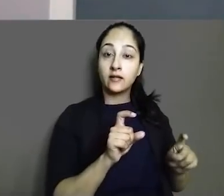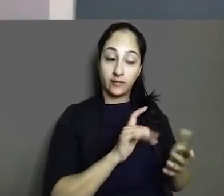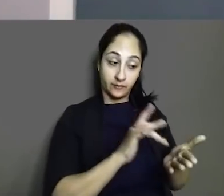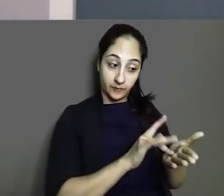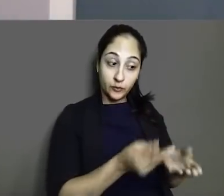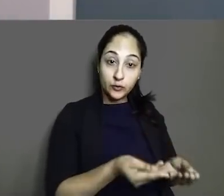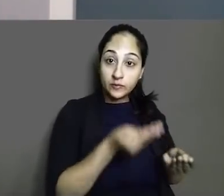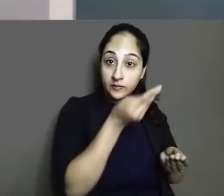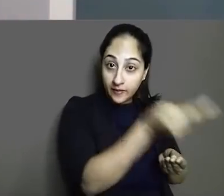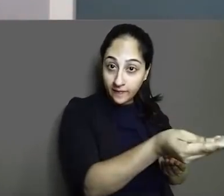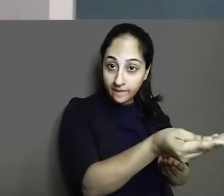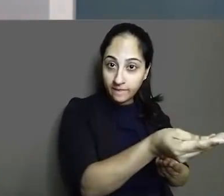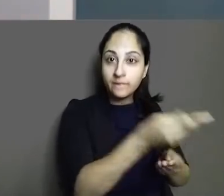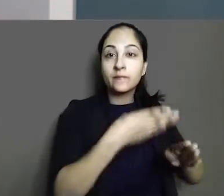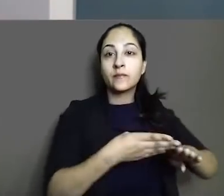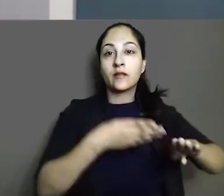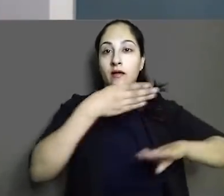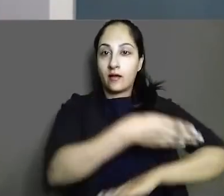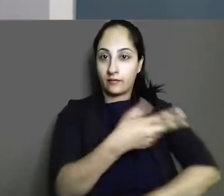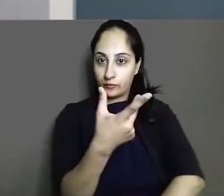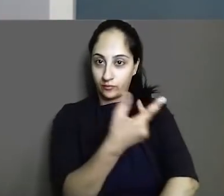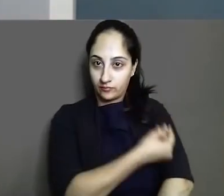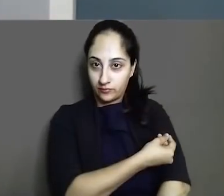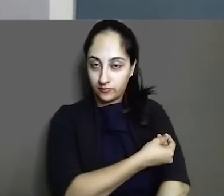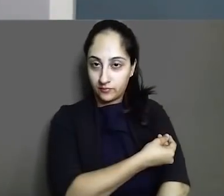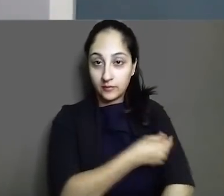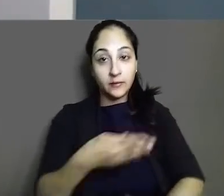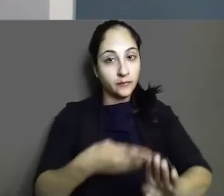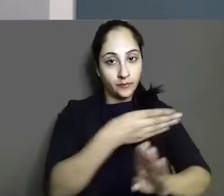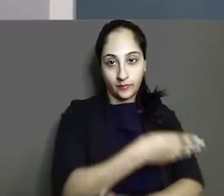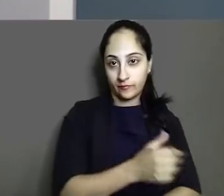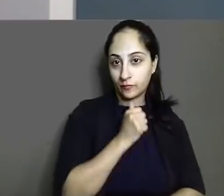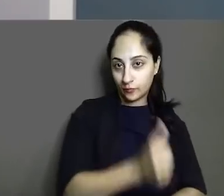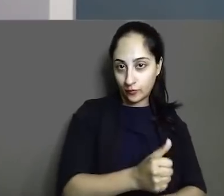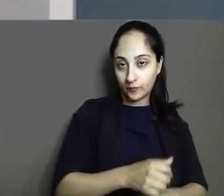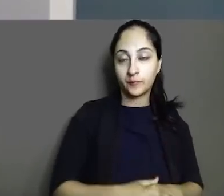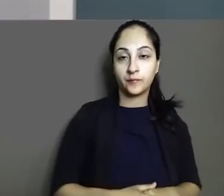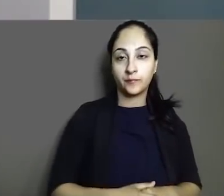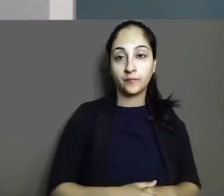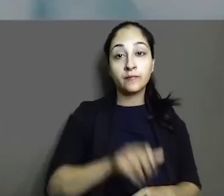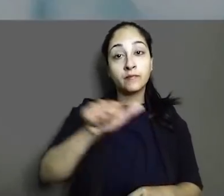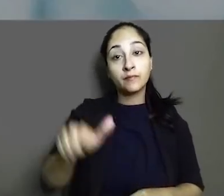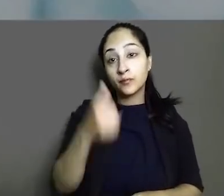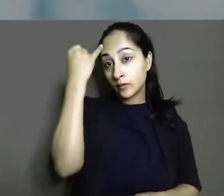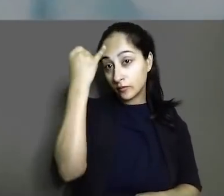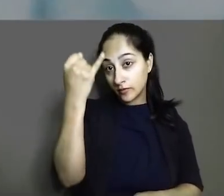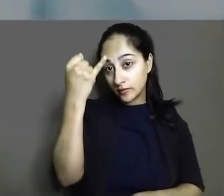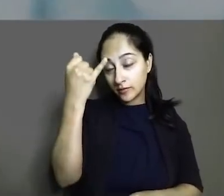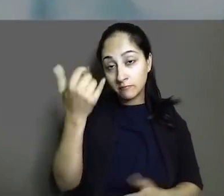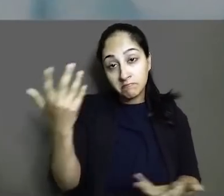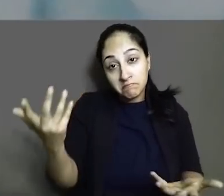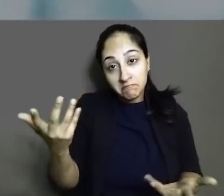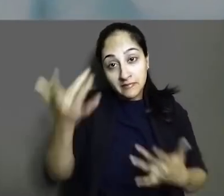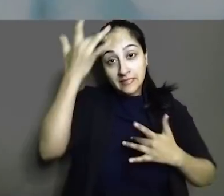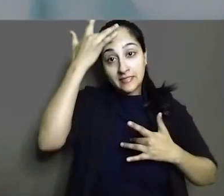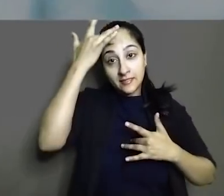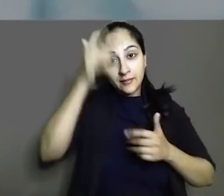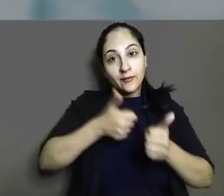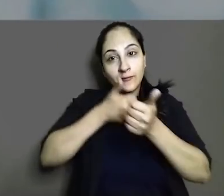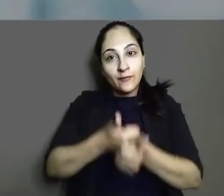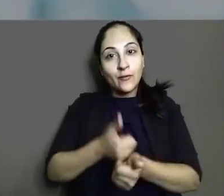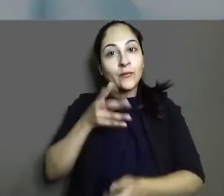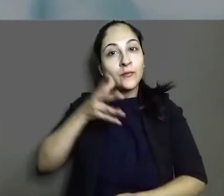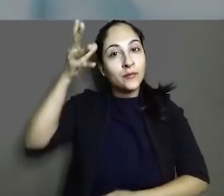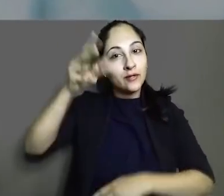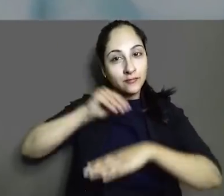at the injection site, and drink lots of fluids for a fever. Parents know best, right? That's what I tell my kids, but they